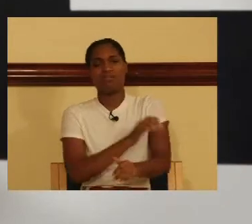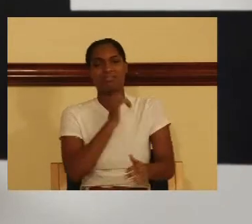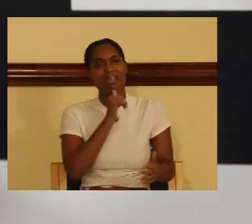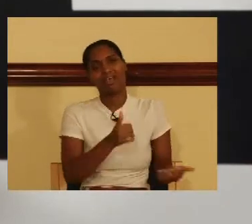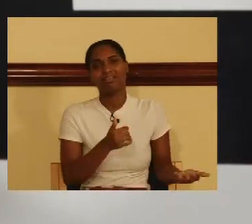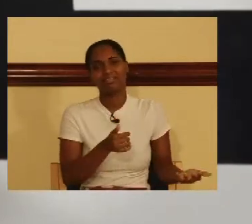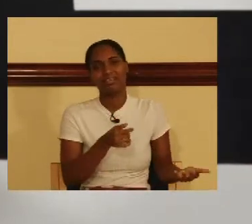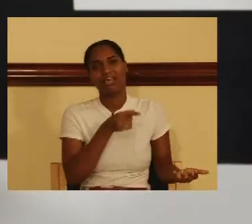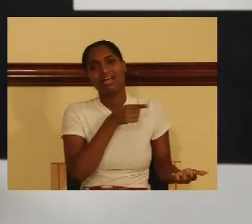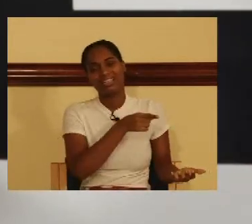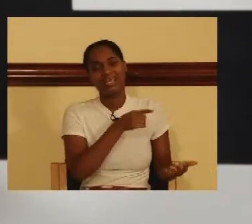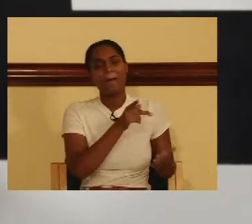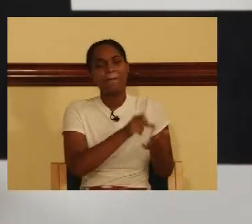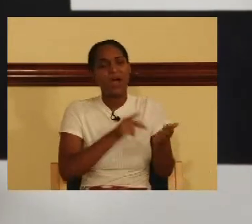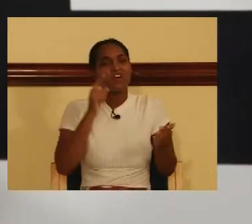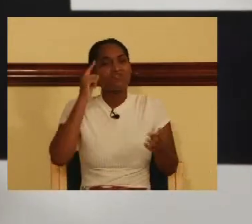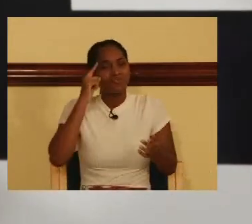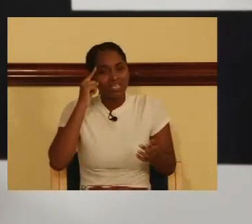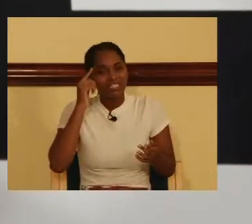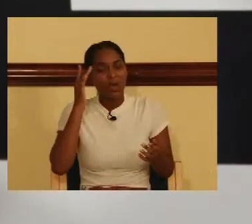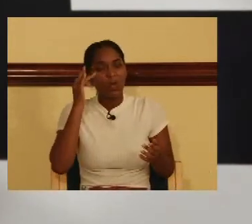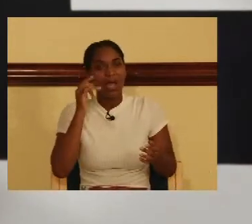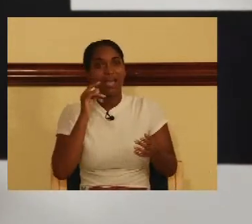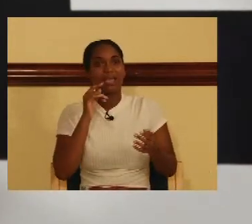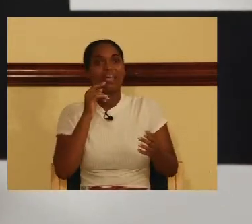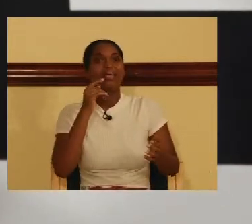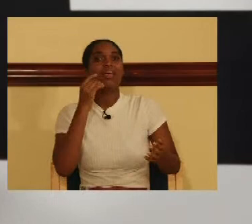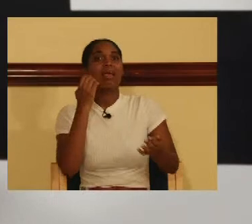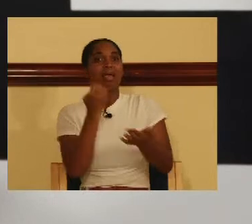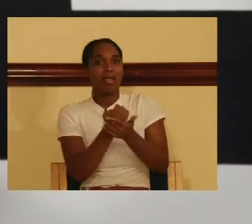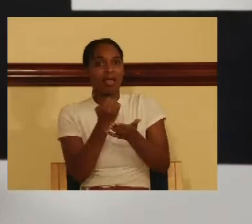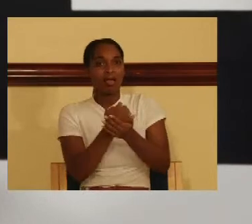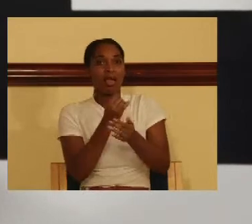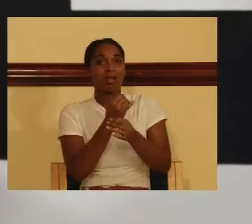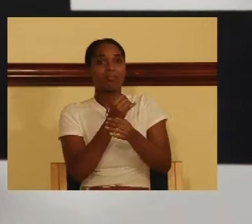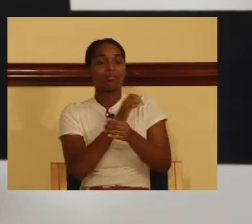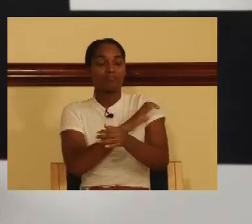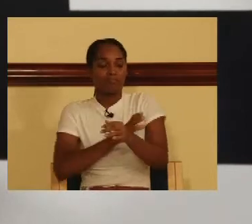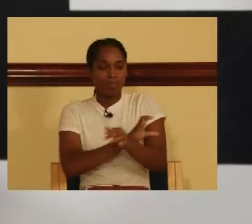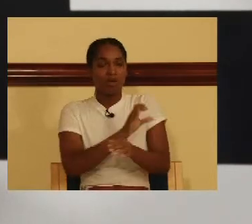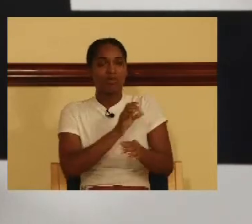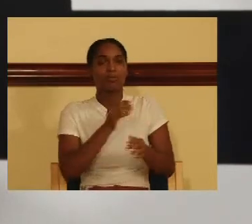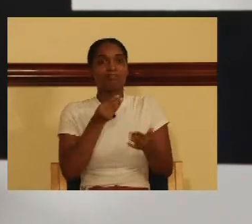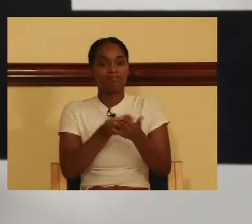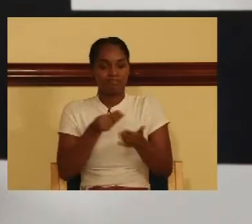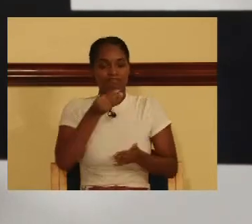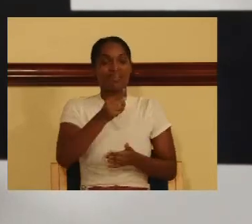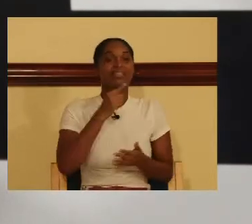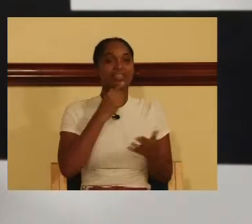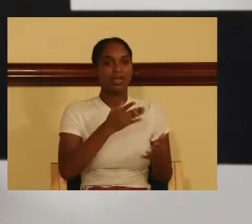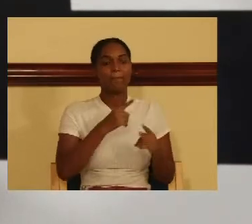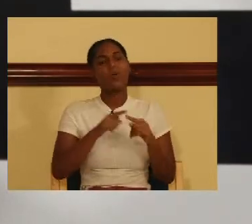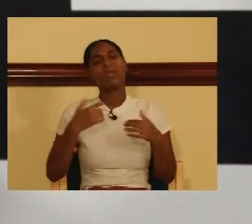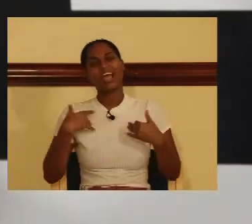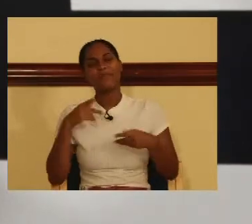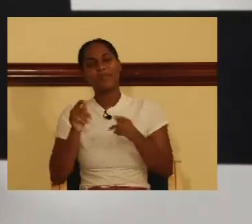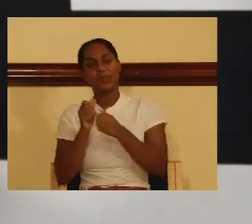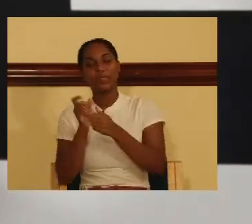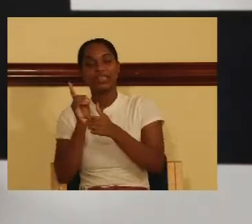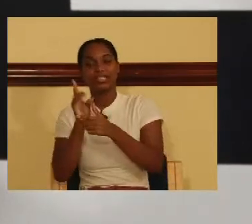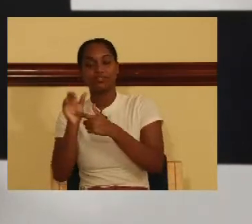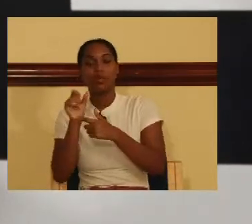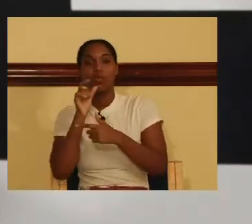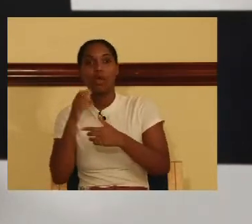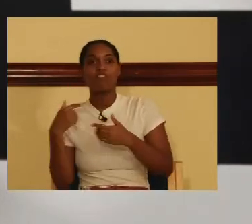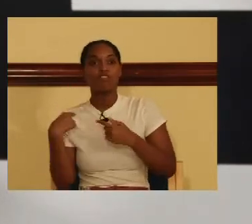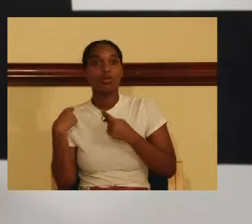part of the reason the economic empowerment grant is there. However, we do have persons with disabilities who have